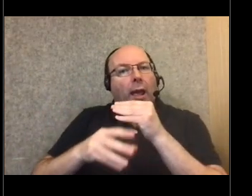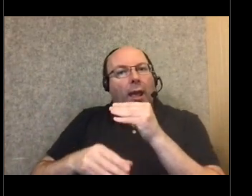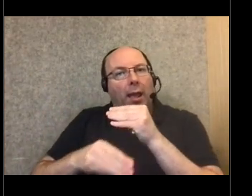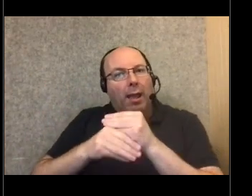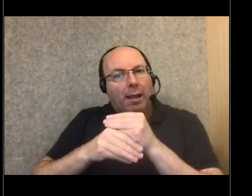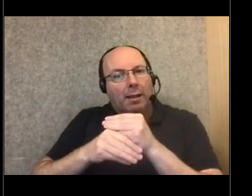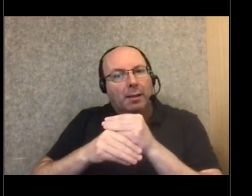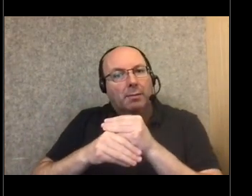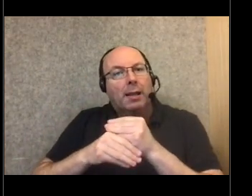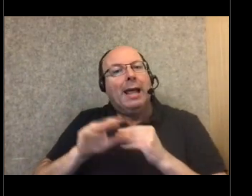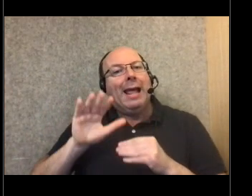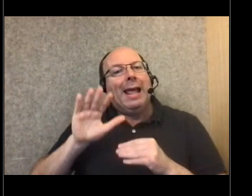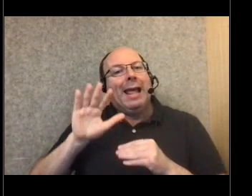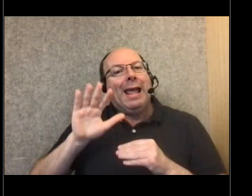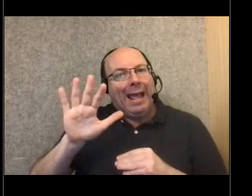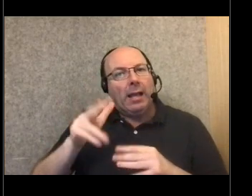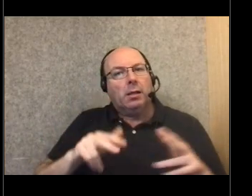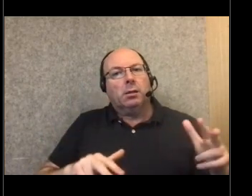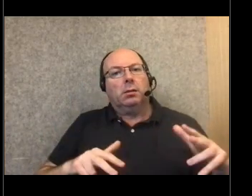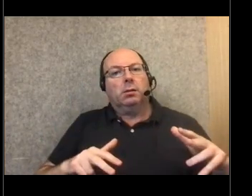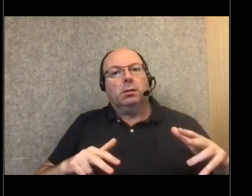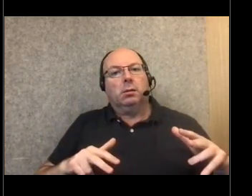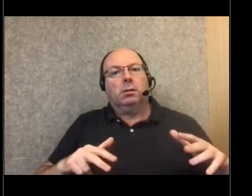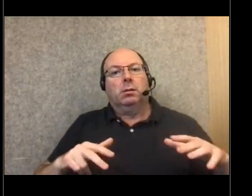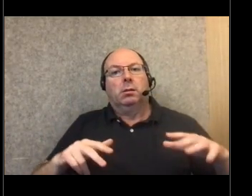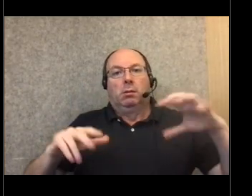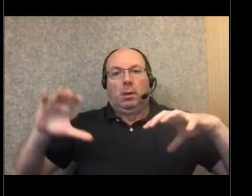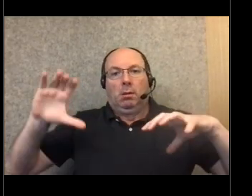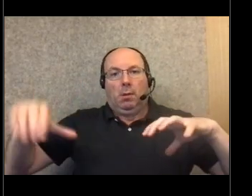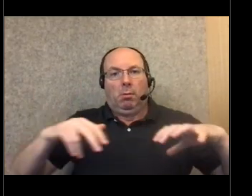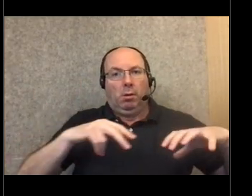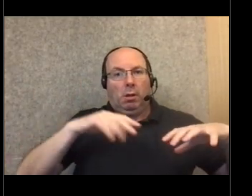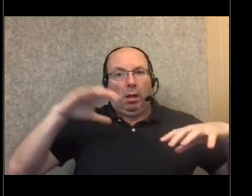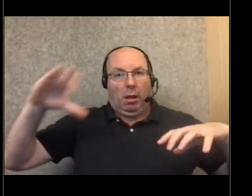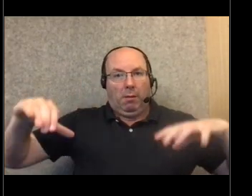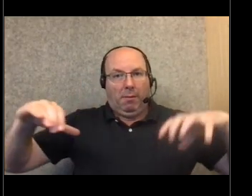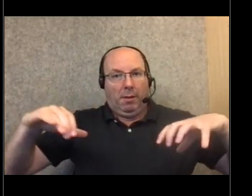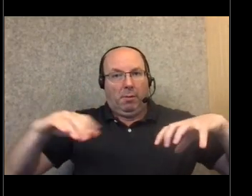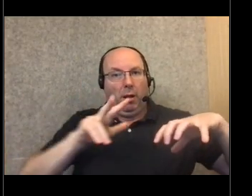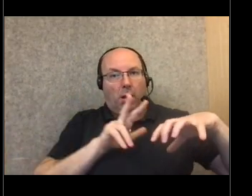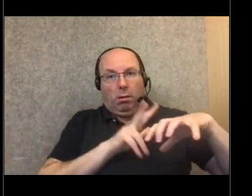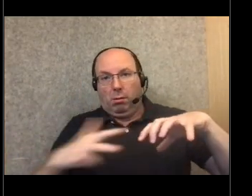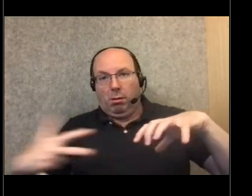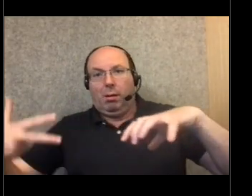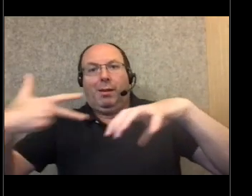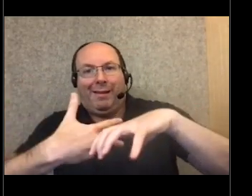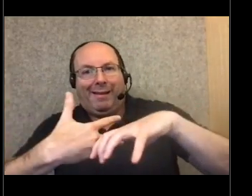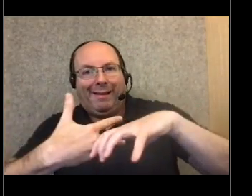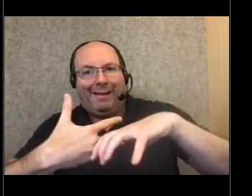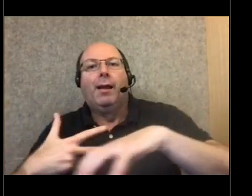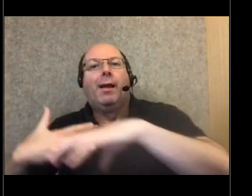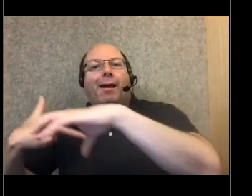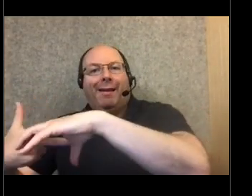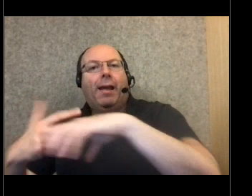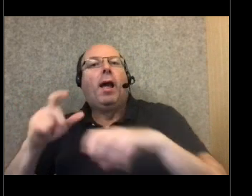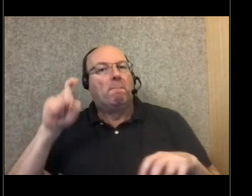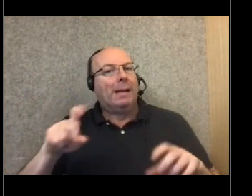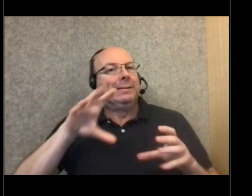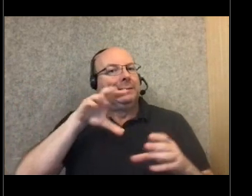parking at covered dwelling units must be provided, and